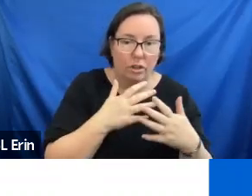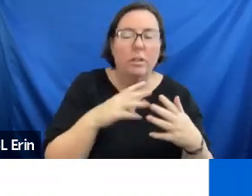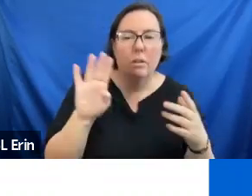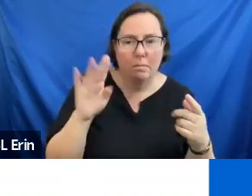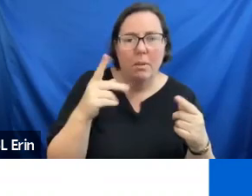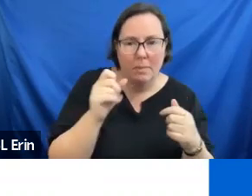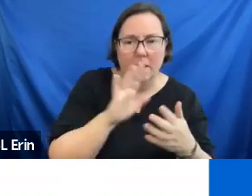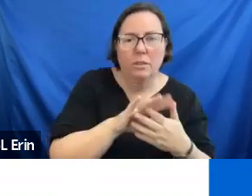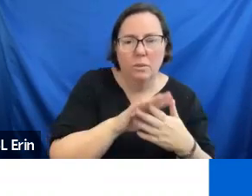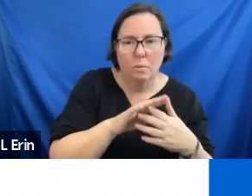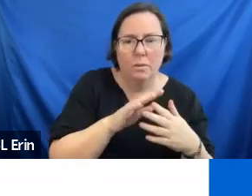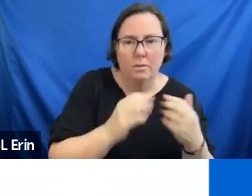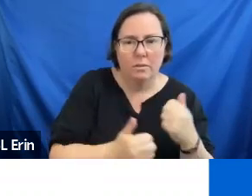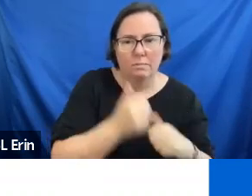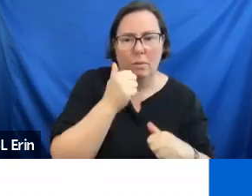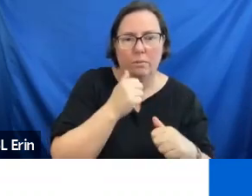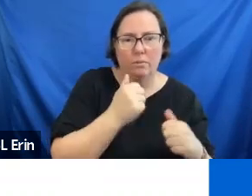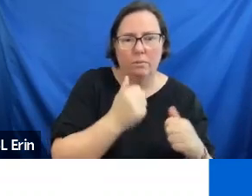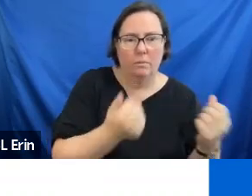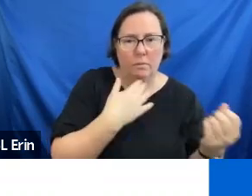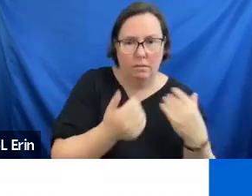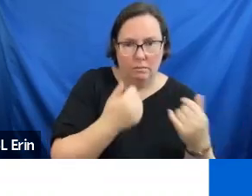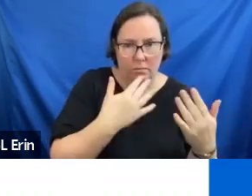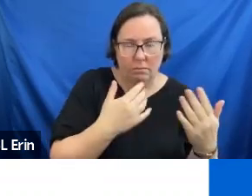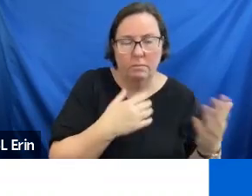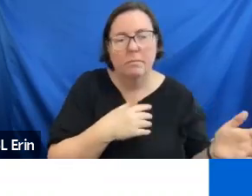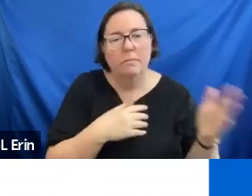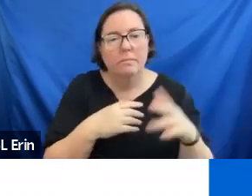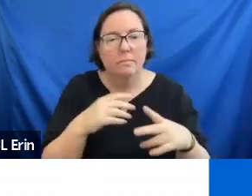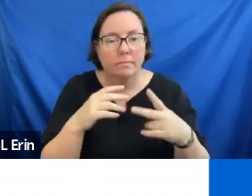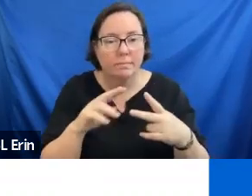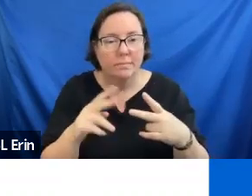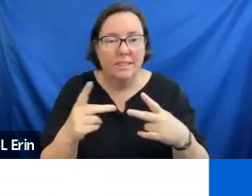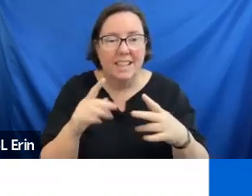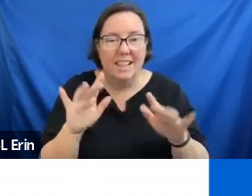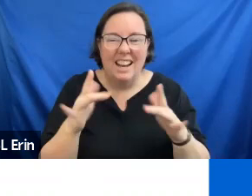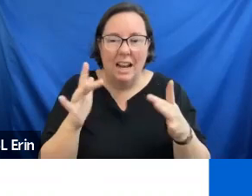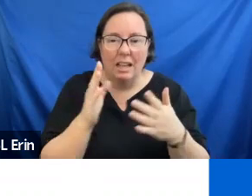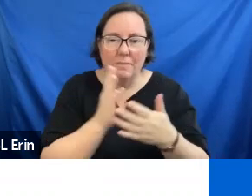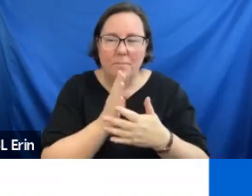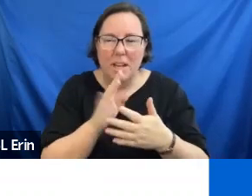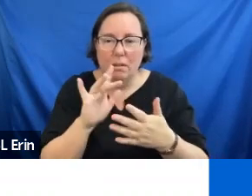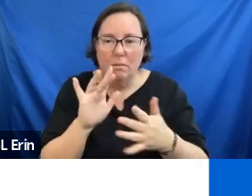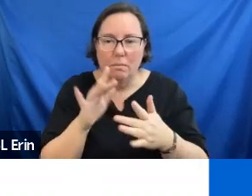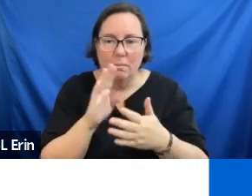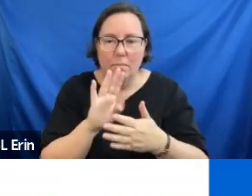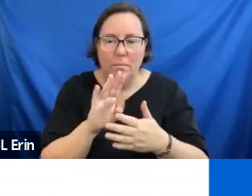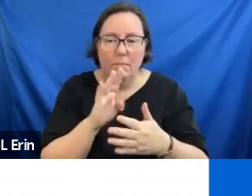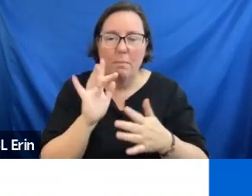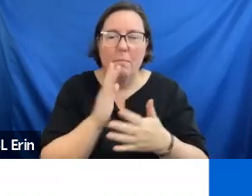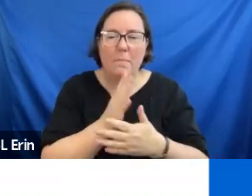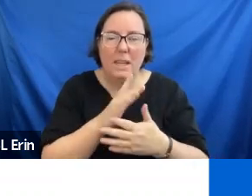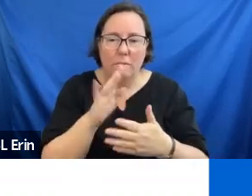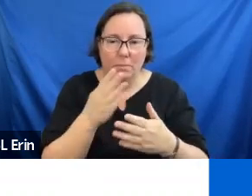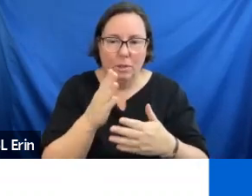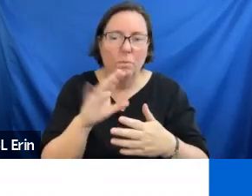schools, the then kind of periwinkle blue being charter, and then the light blue